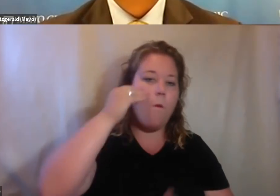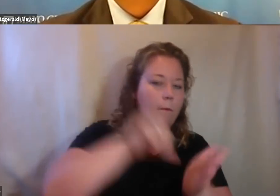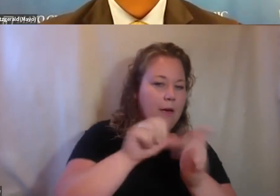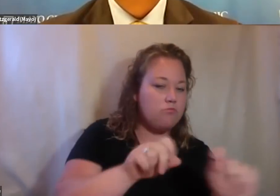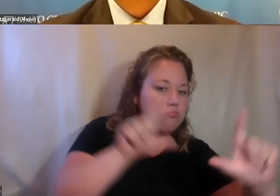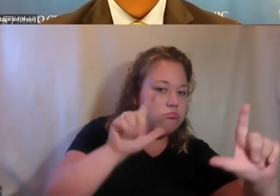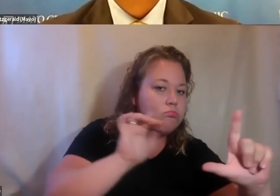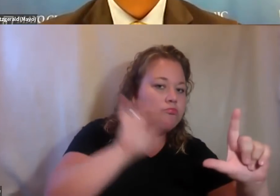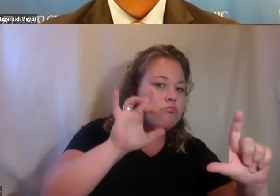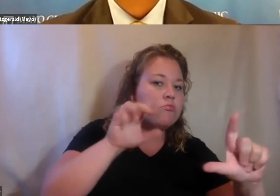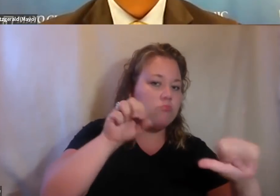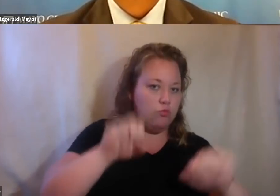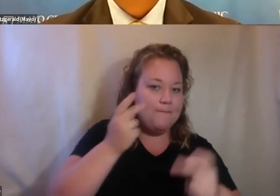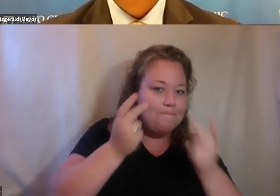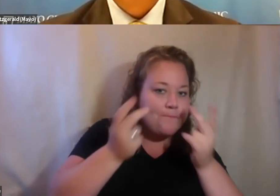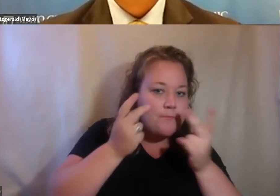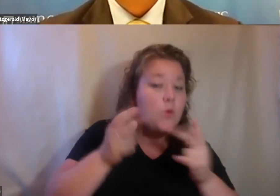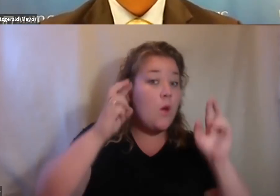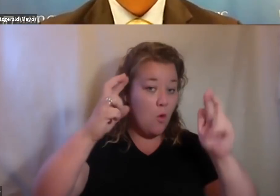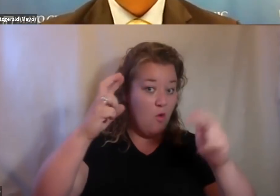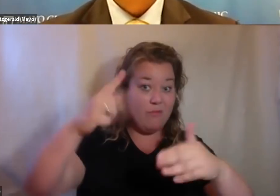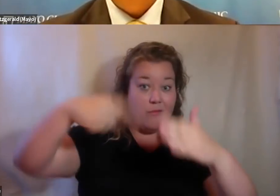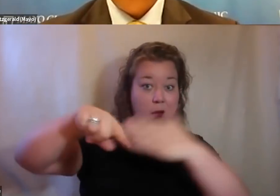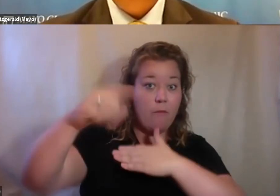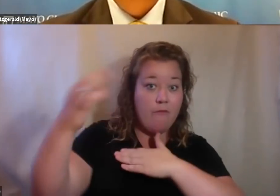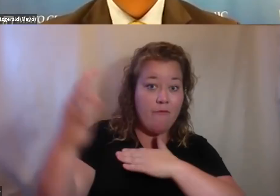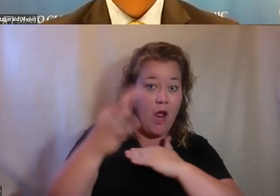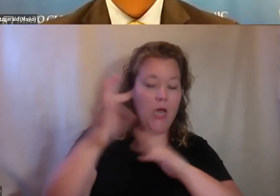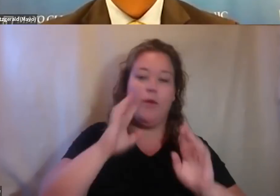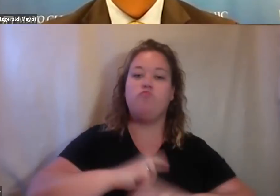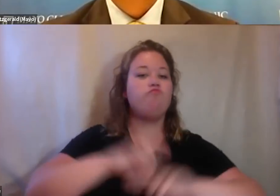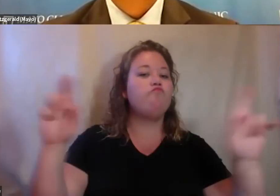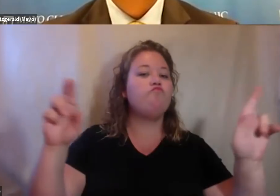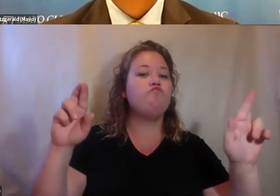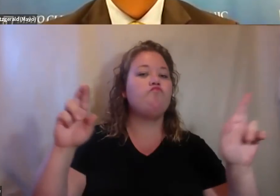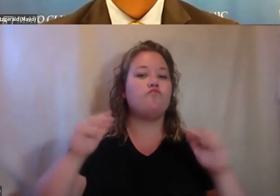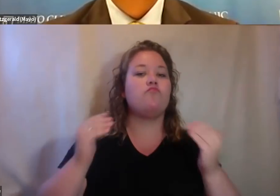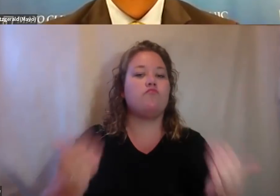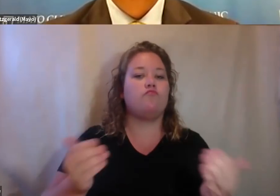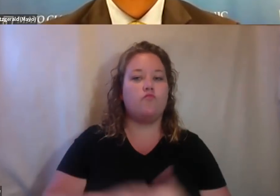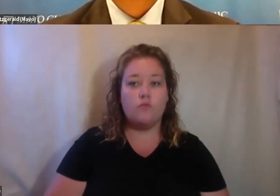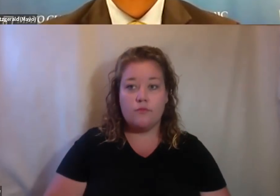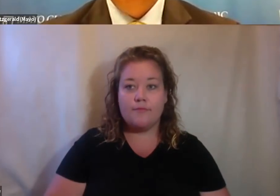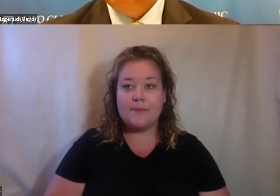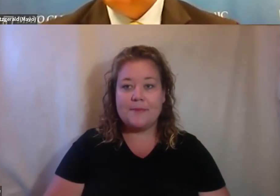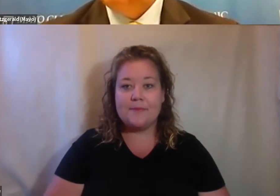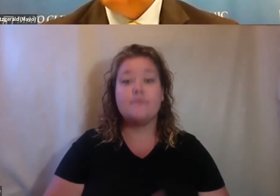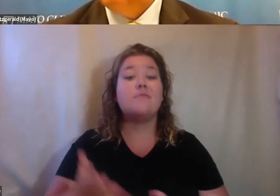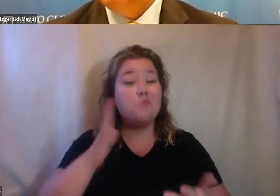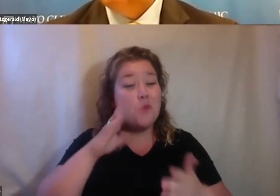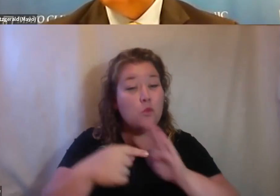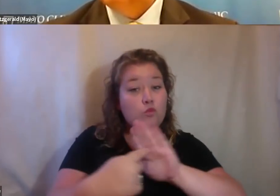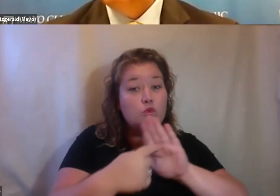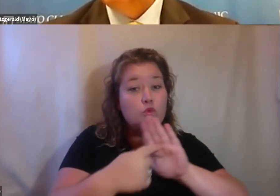next Friday. So at this point, I'm going to take you through a few slides to show you what that new web resource will look